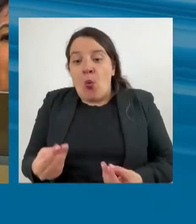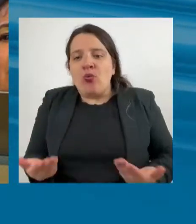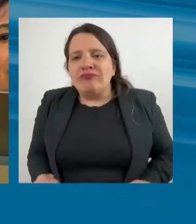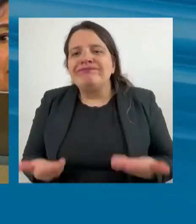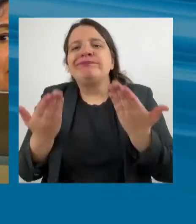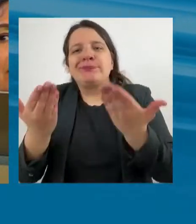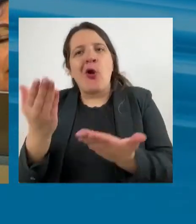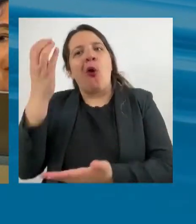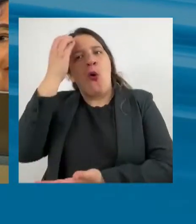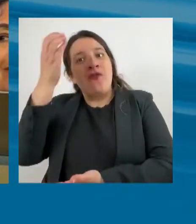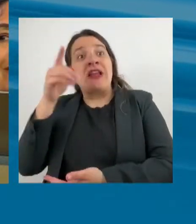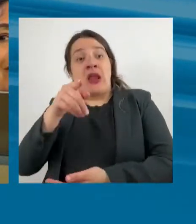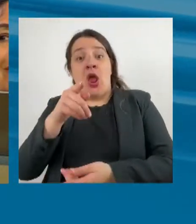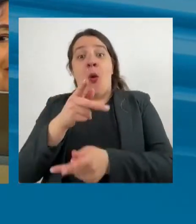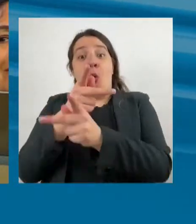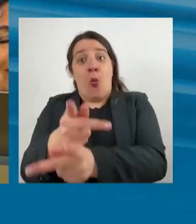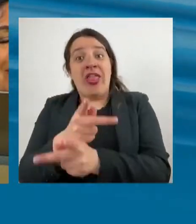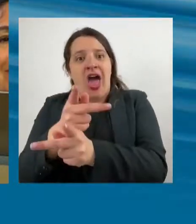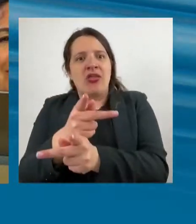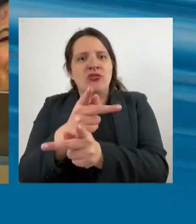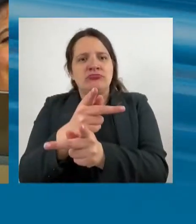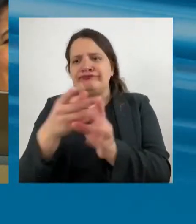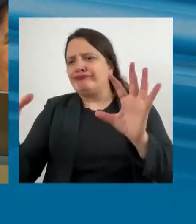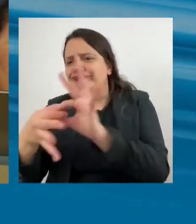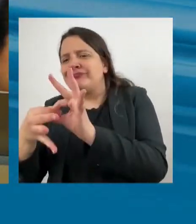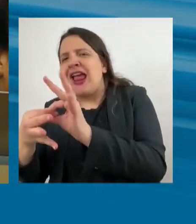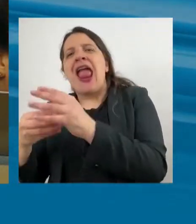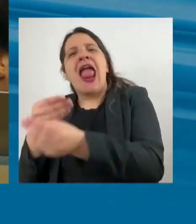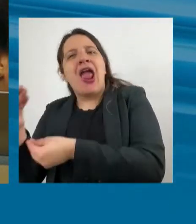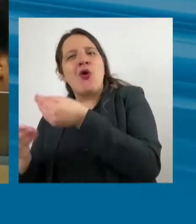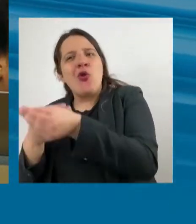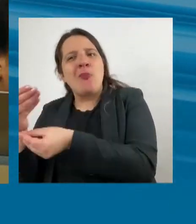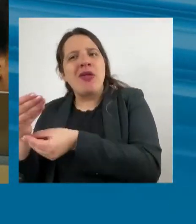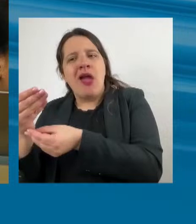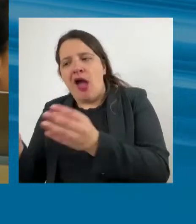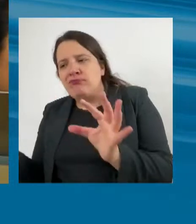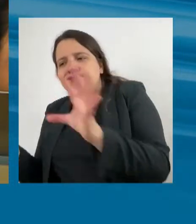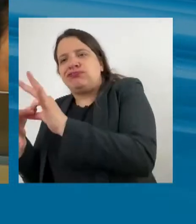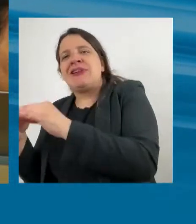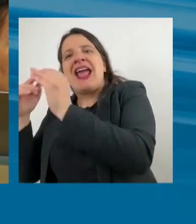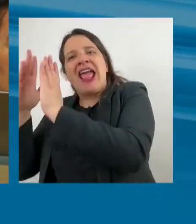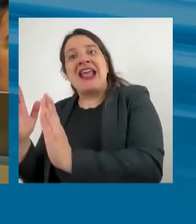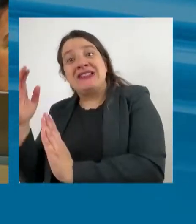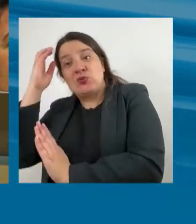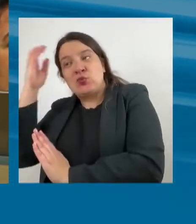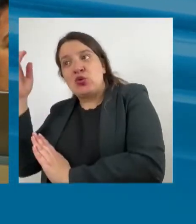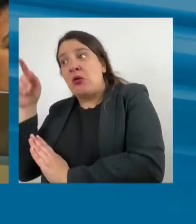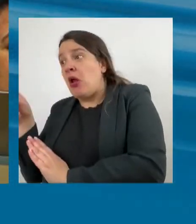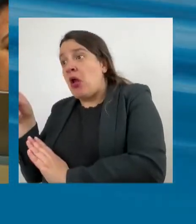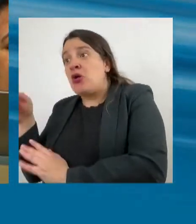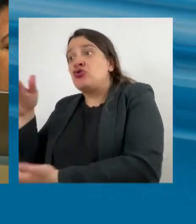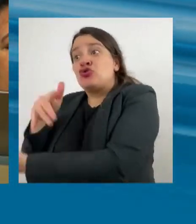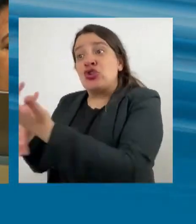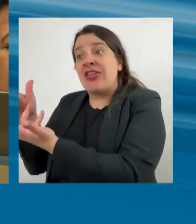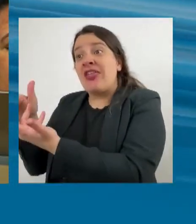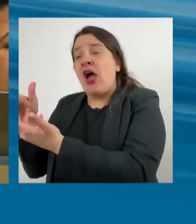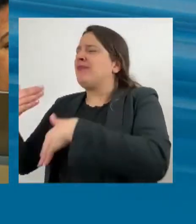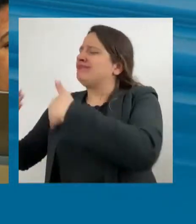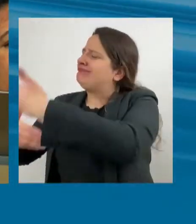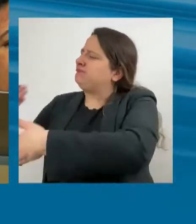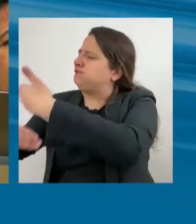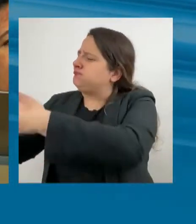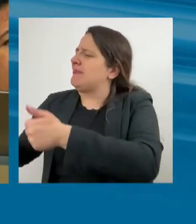public good, without which the economy, the institutions, and society as a whole would not